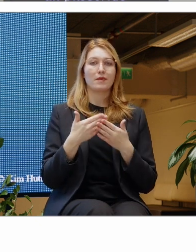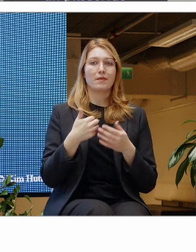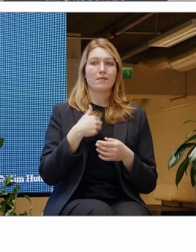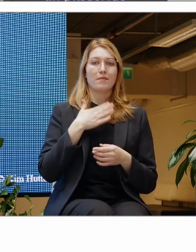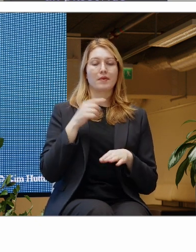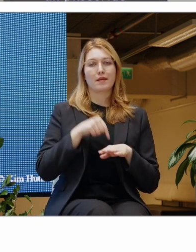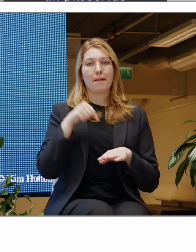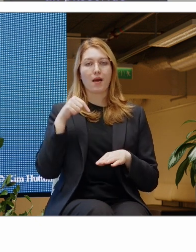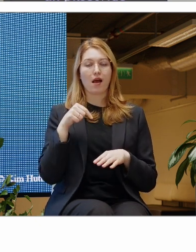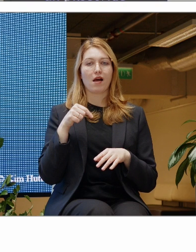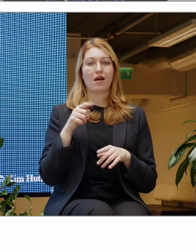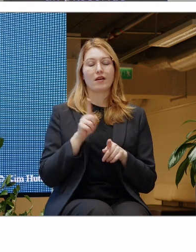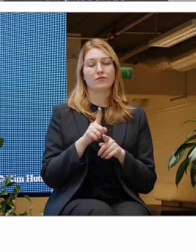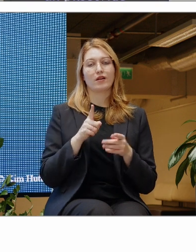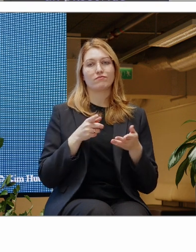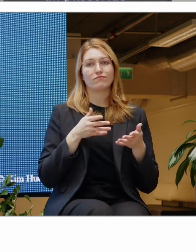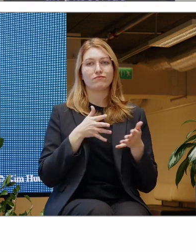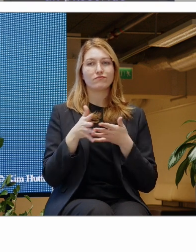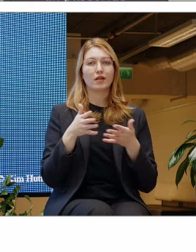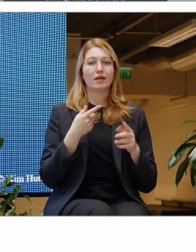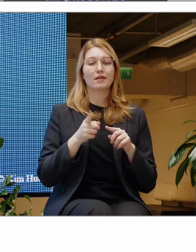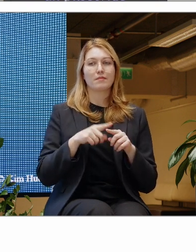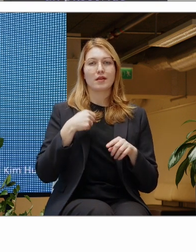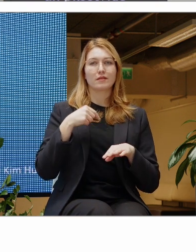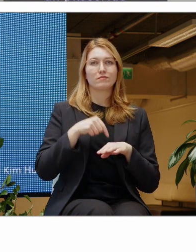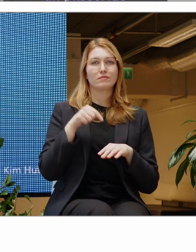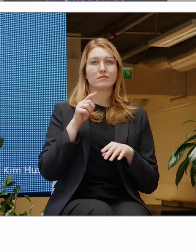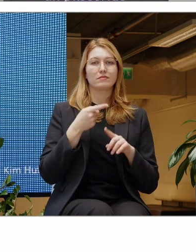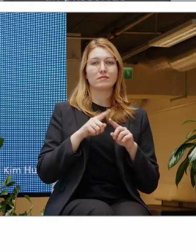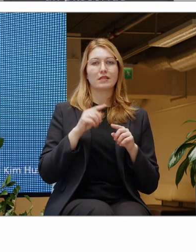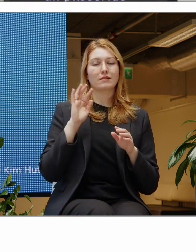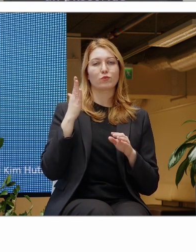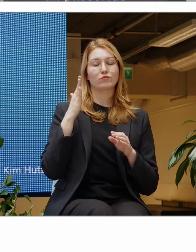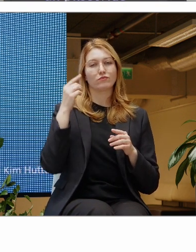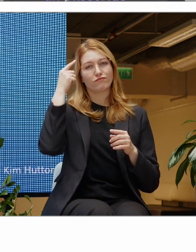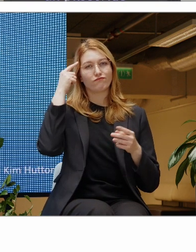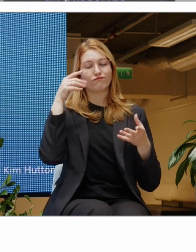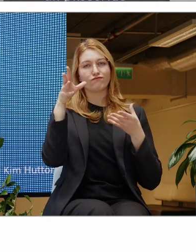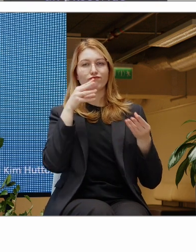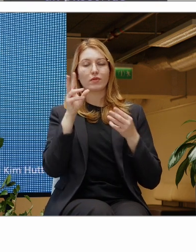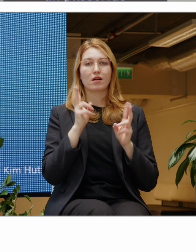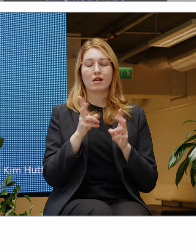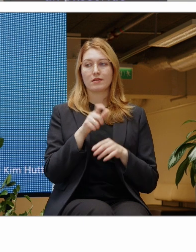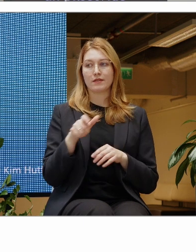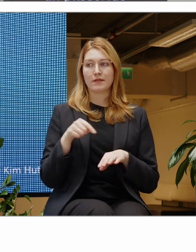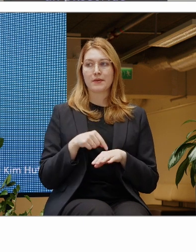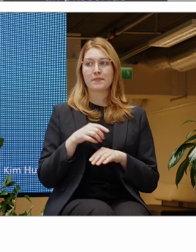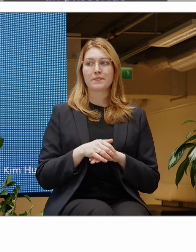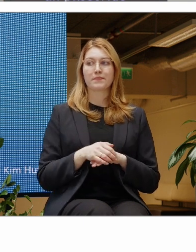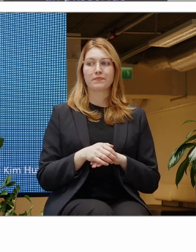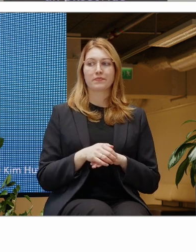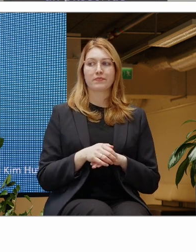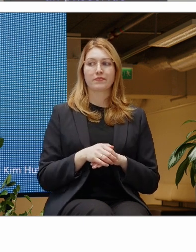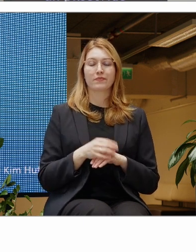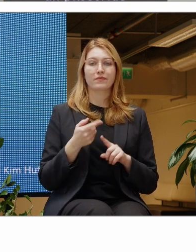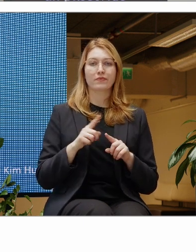empathic interventions because I feel that we're also building that neural map. So further studies, I'm now doing a longitudinal study